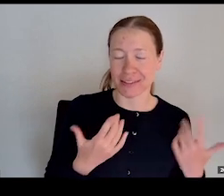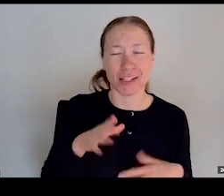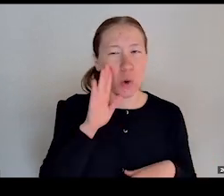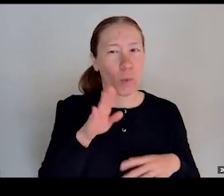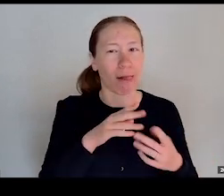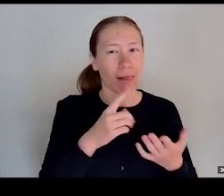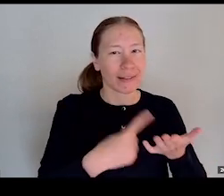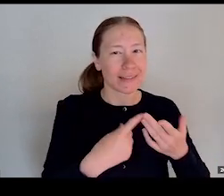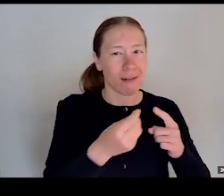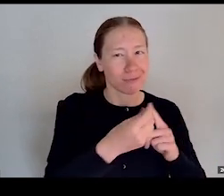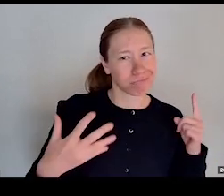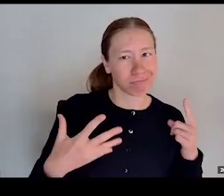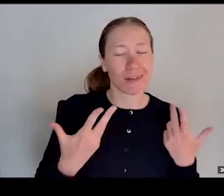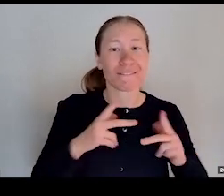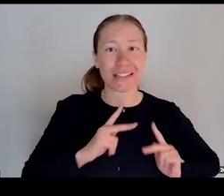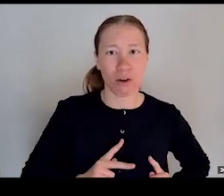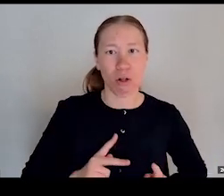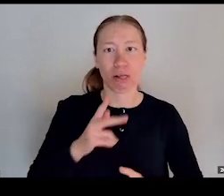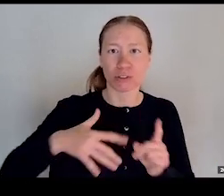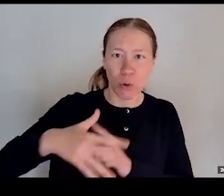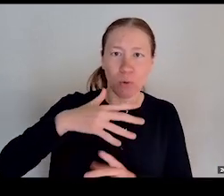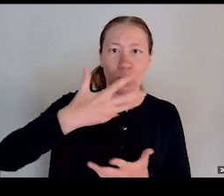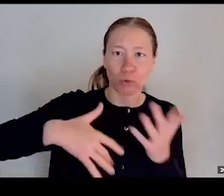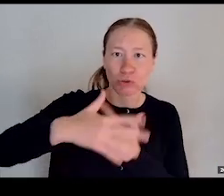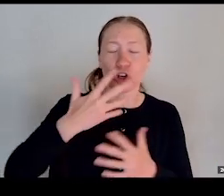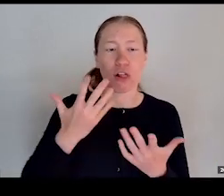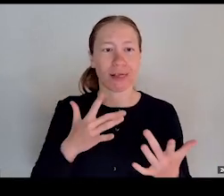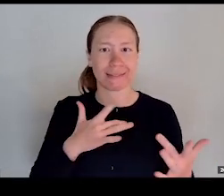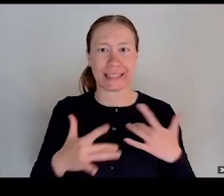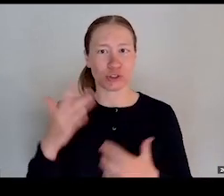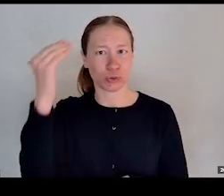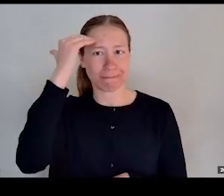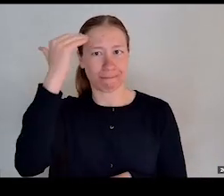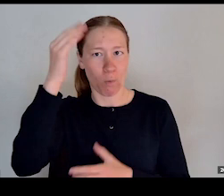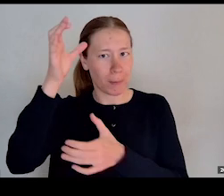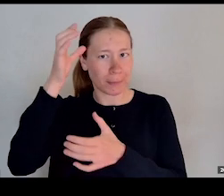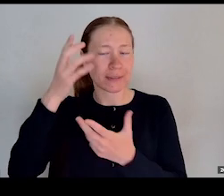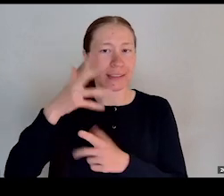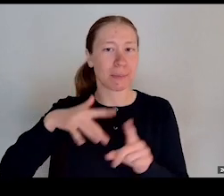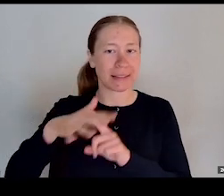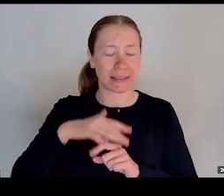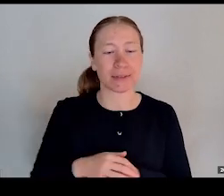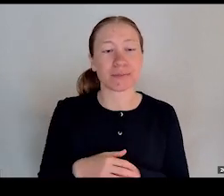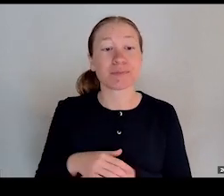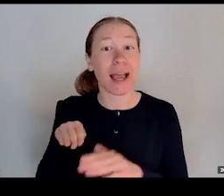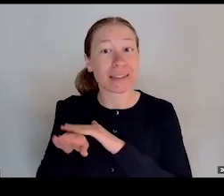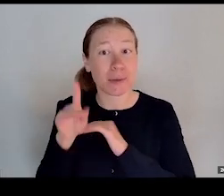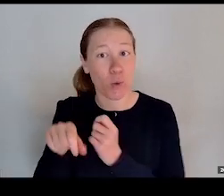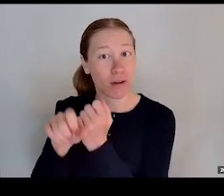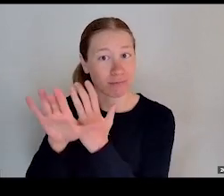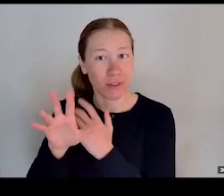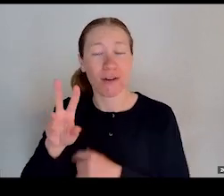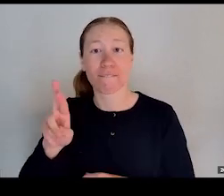down then into physical, social, and sensory-informed spaces, accessibility for virtual or